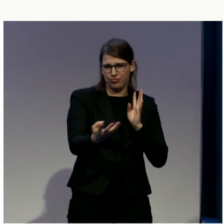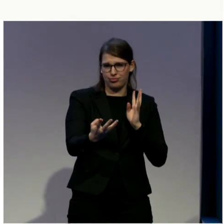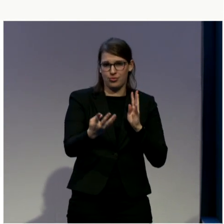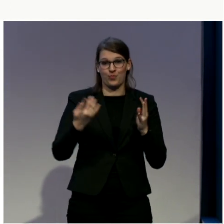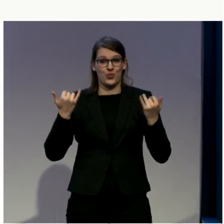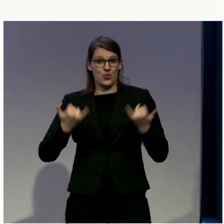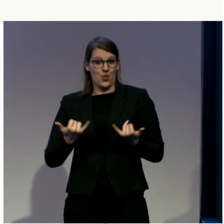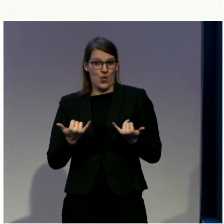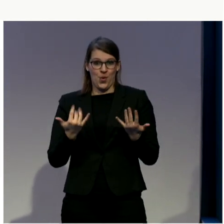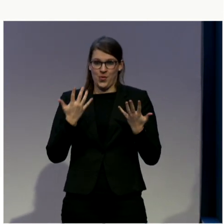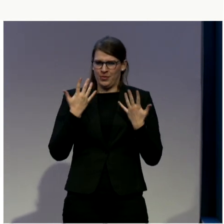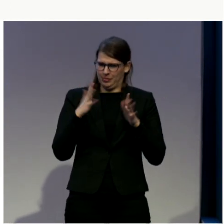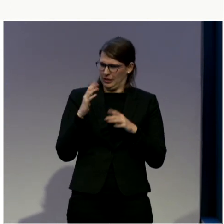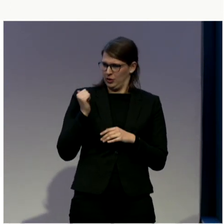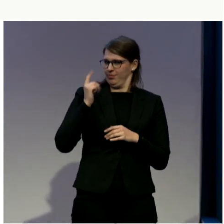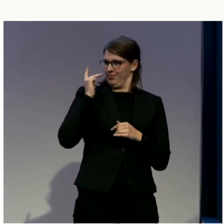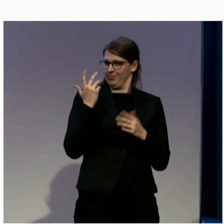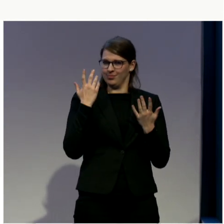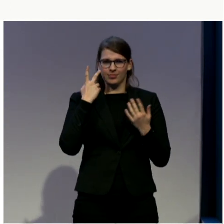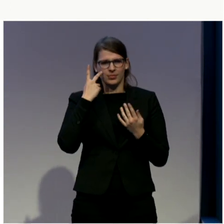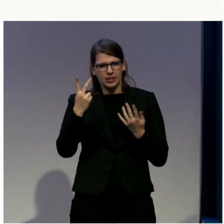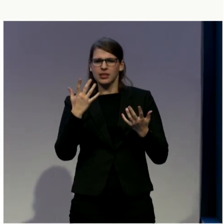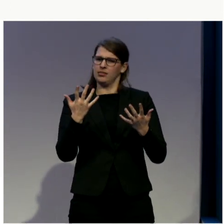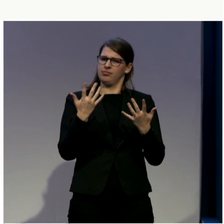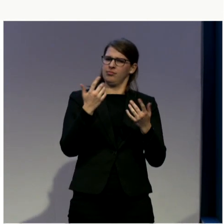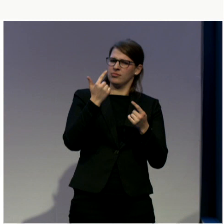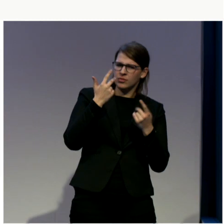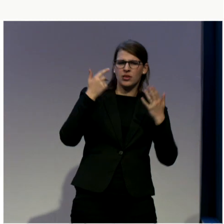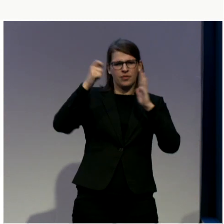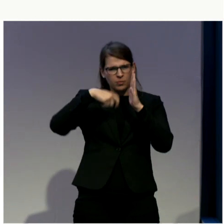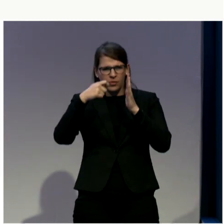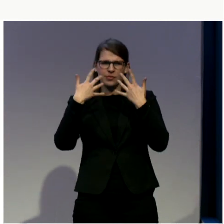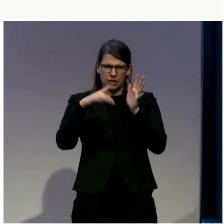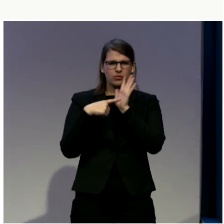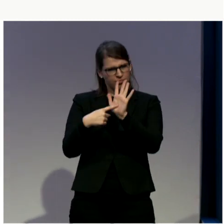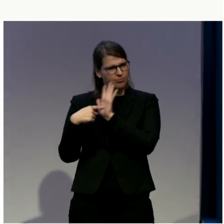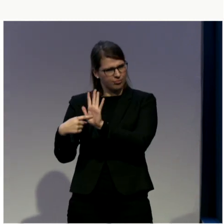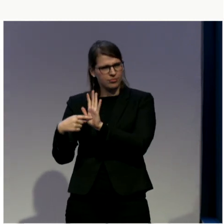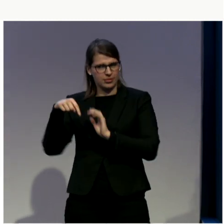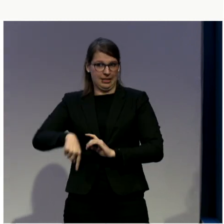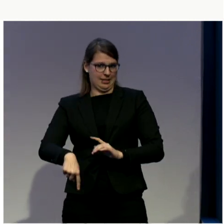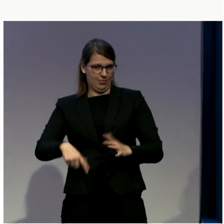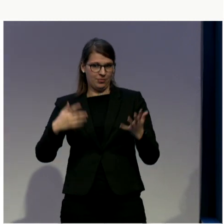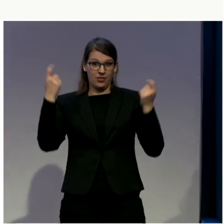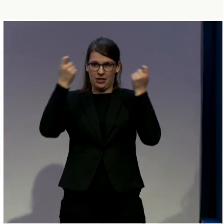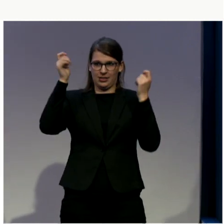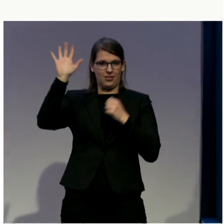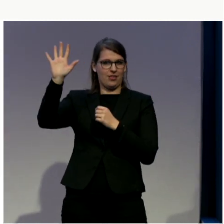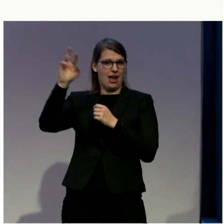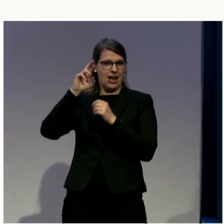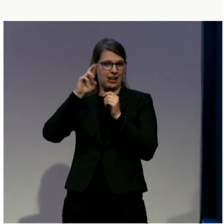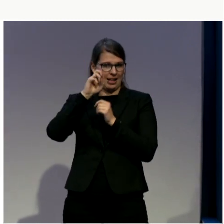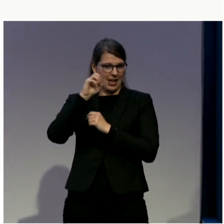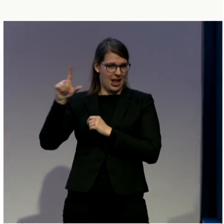already shown, these, I think they were very representative of what ReelAbilities tries to do as far as having progressive films that